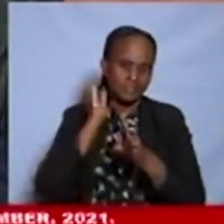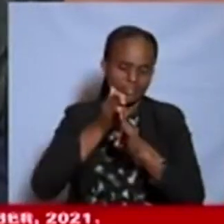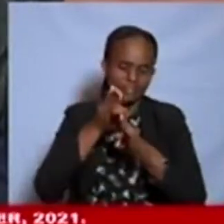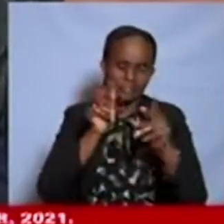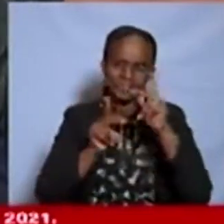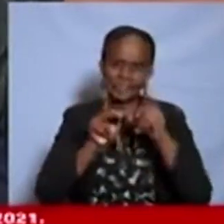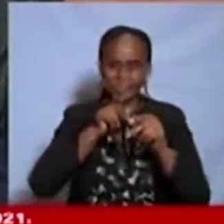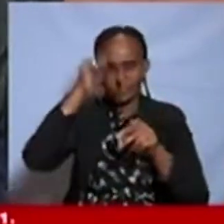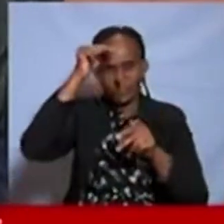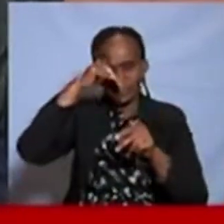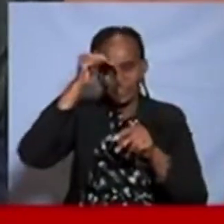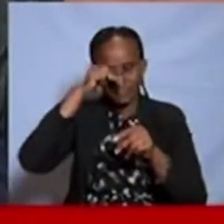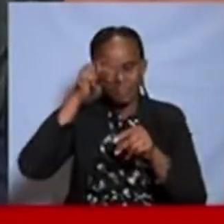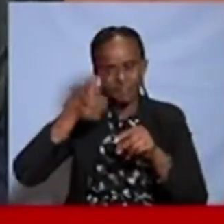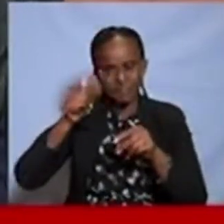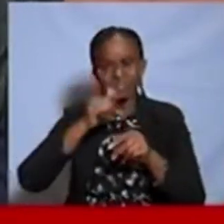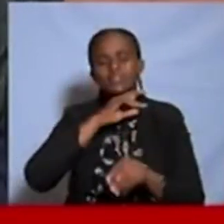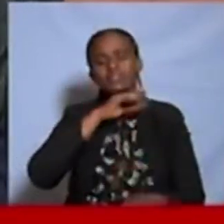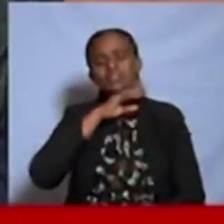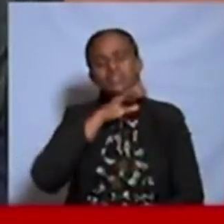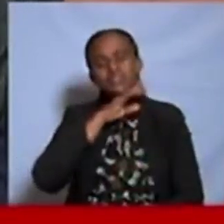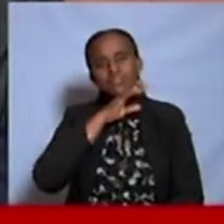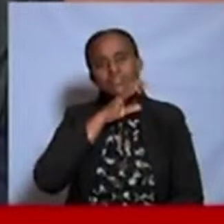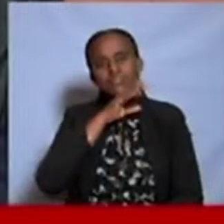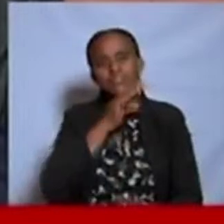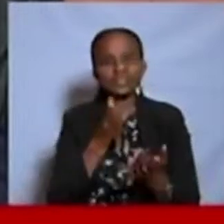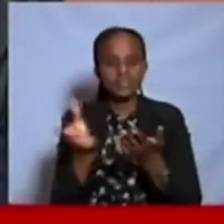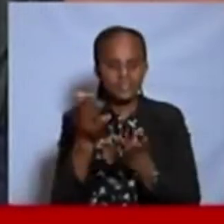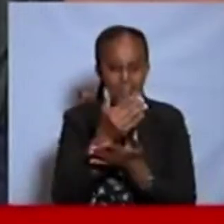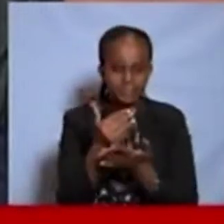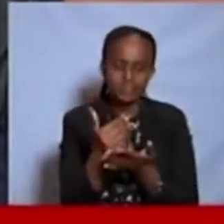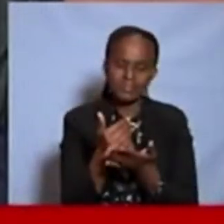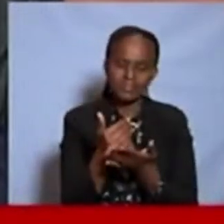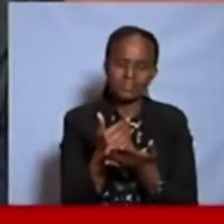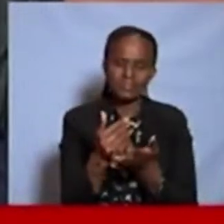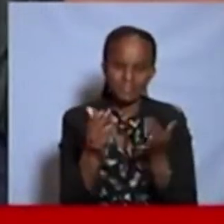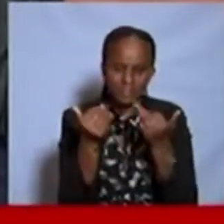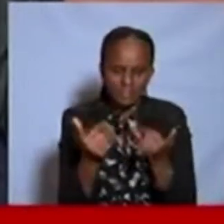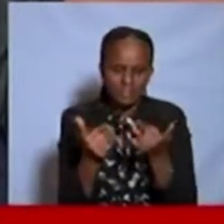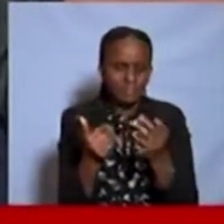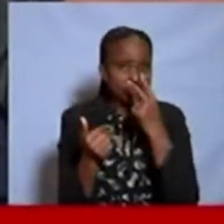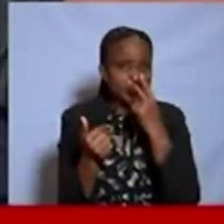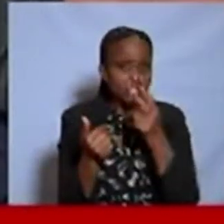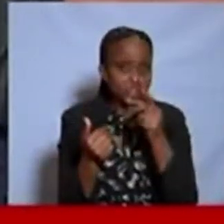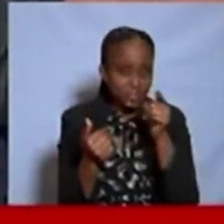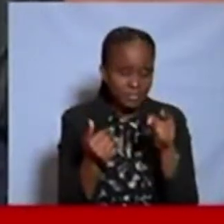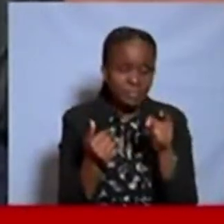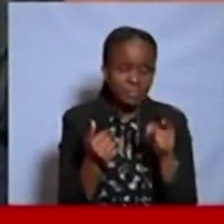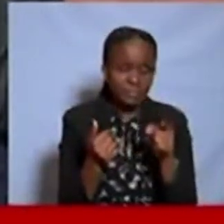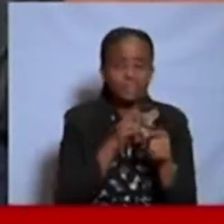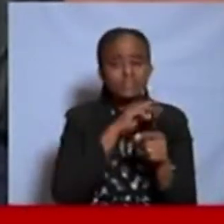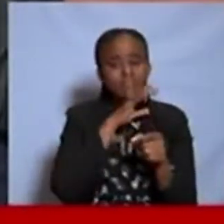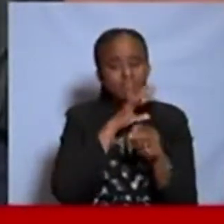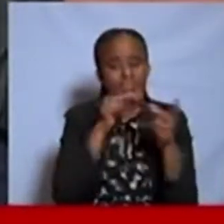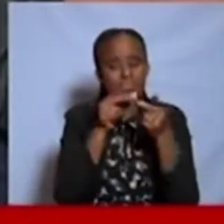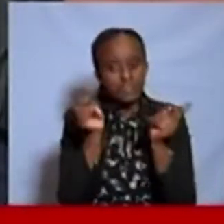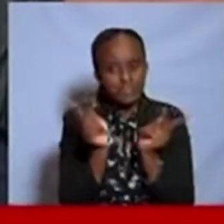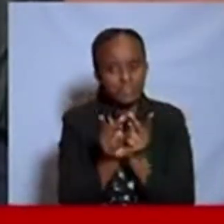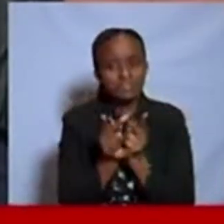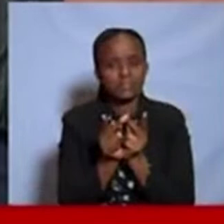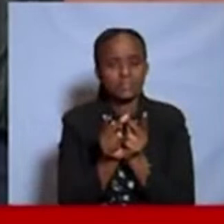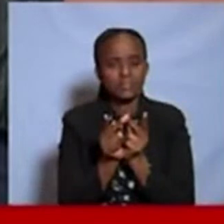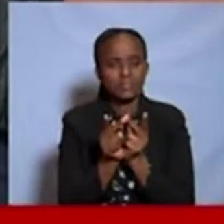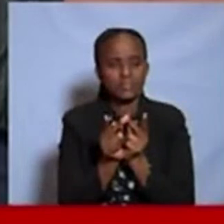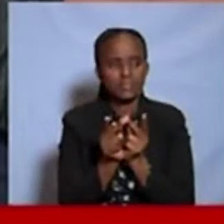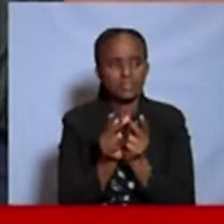of Namwara was garbage collection. Now, when you look at this dump site,